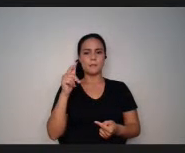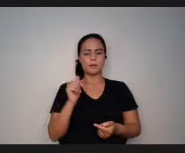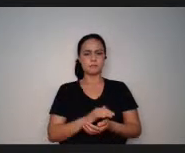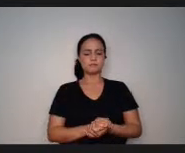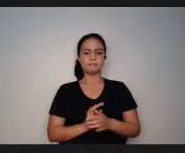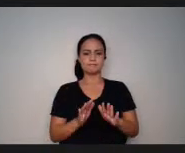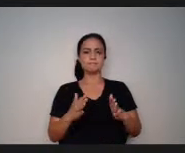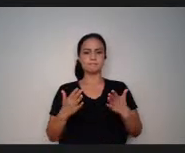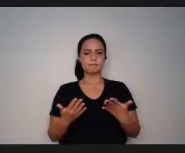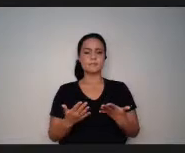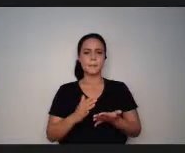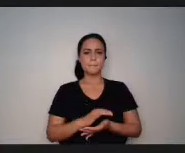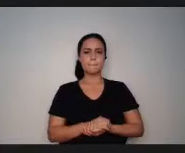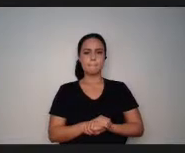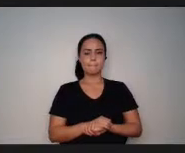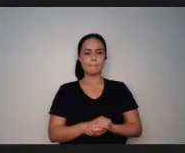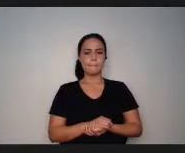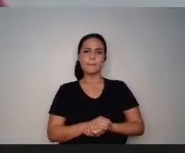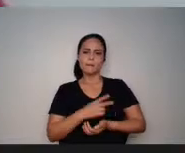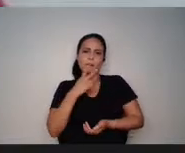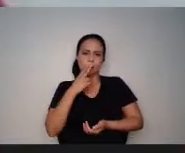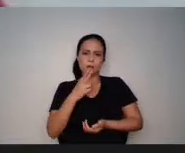employers and the employees.